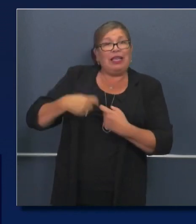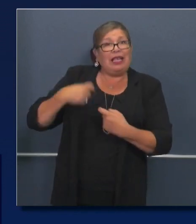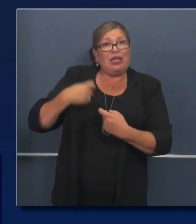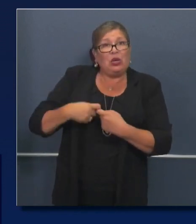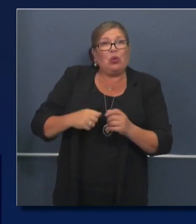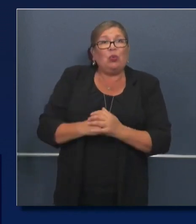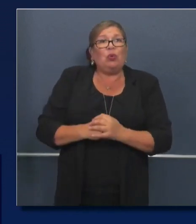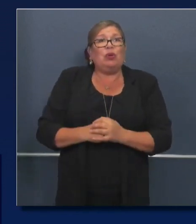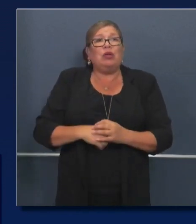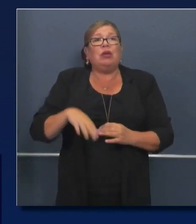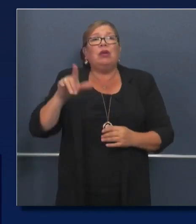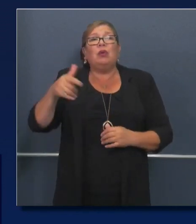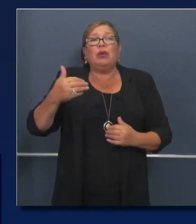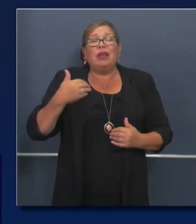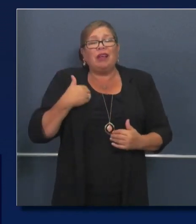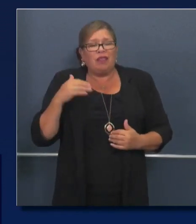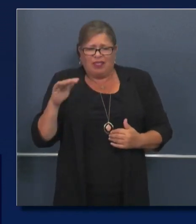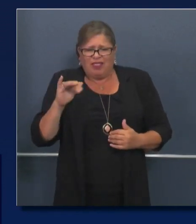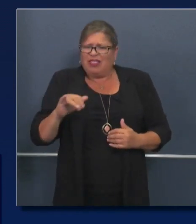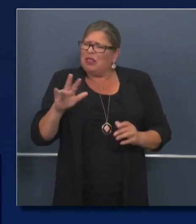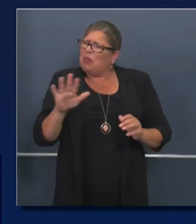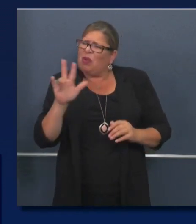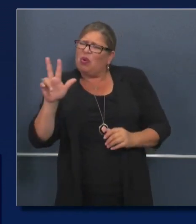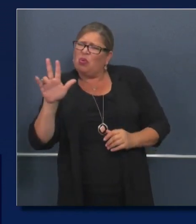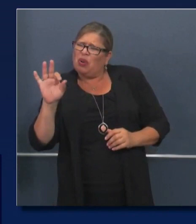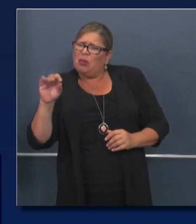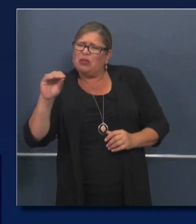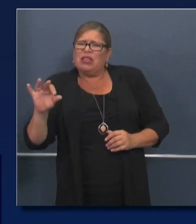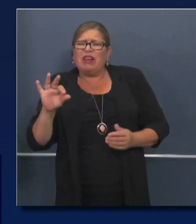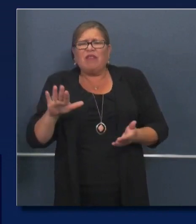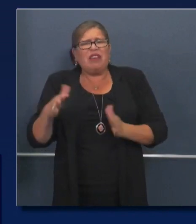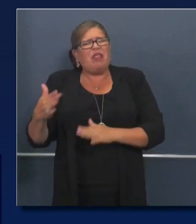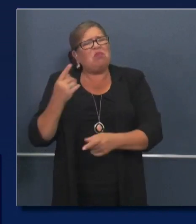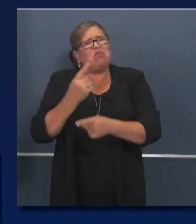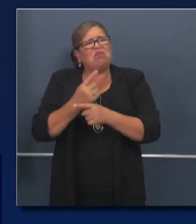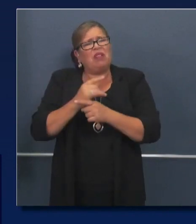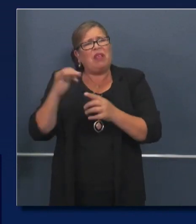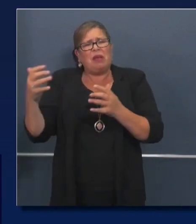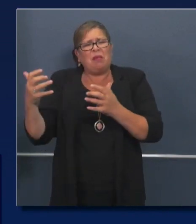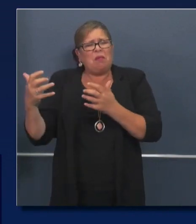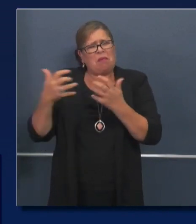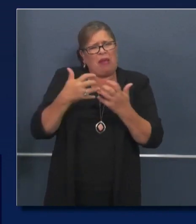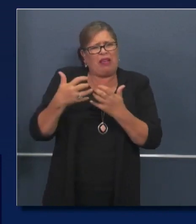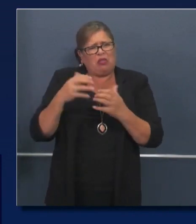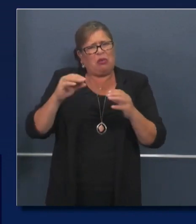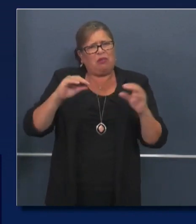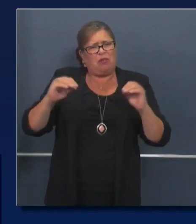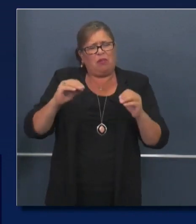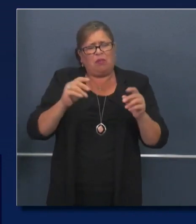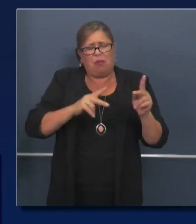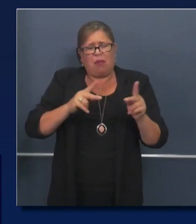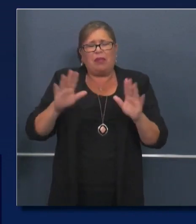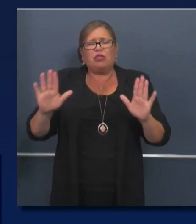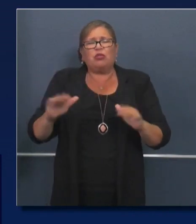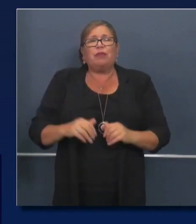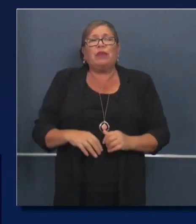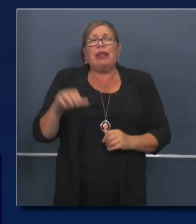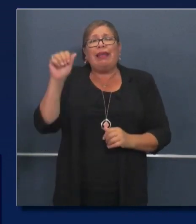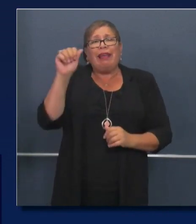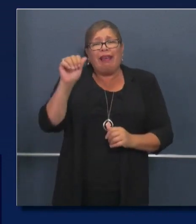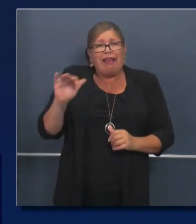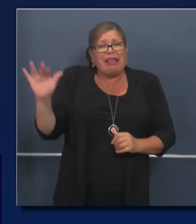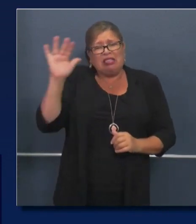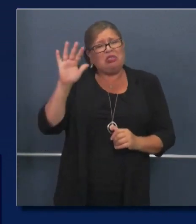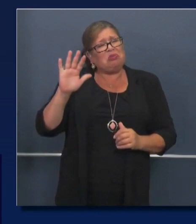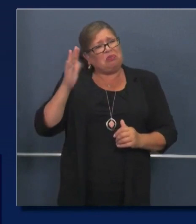roughly 39% of the deaths, which is roughly in line with population on the death sides. Asian community,